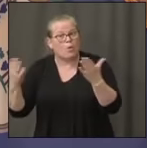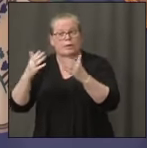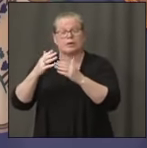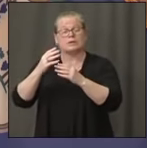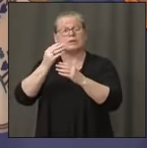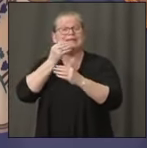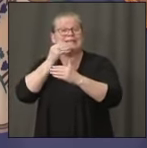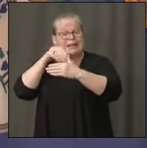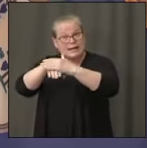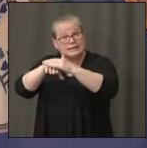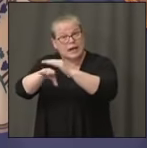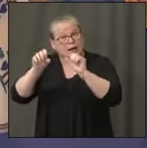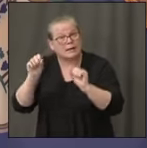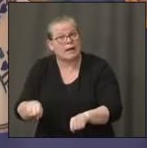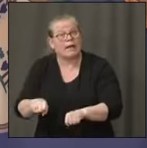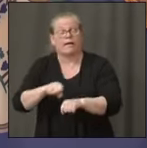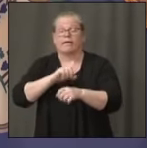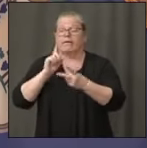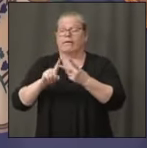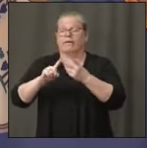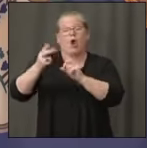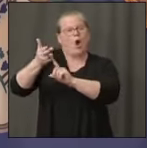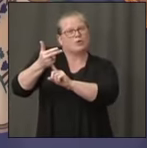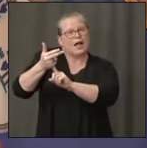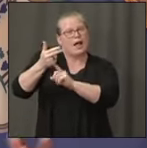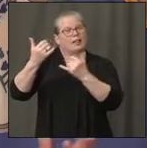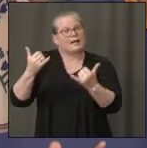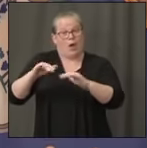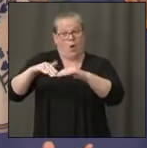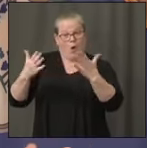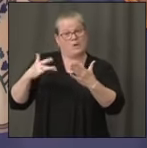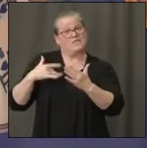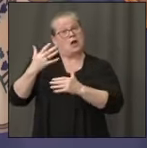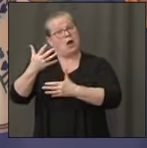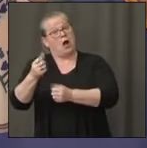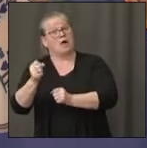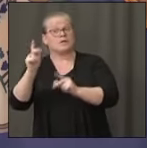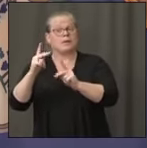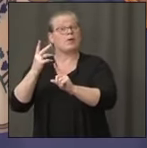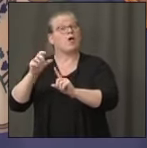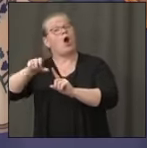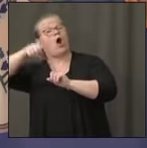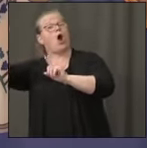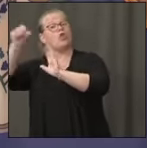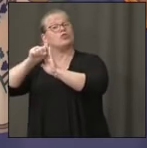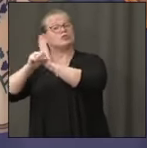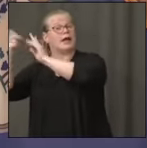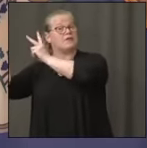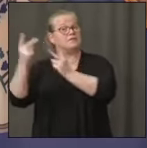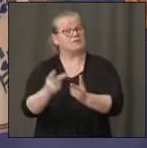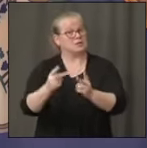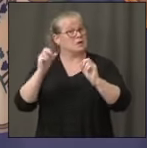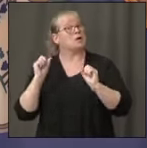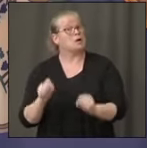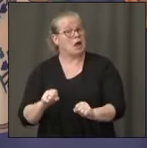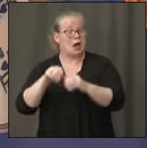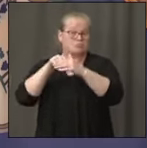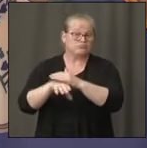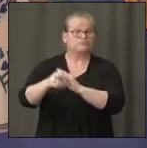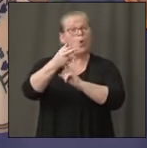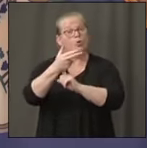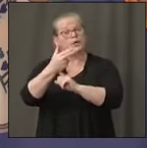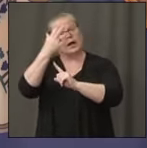weeks. Hotels, I said before, we feel more confident, even people from out of state coming in now, certainly from our region, which has a